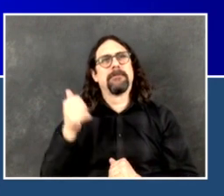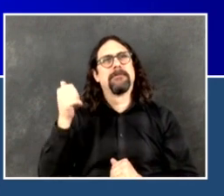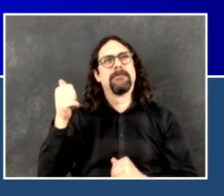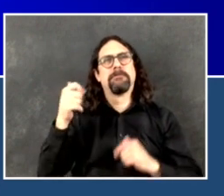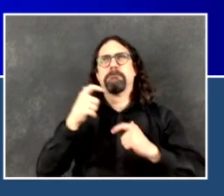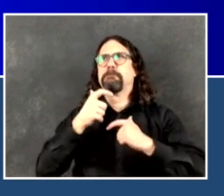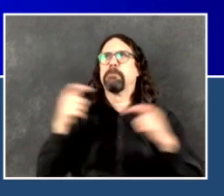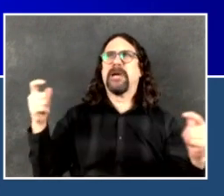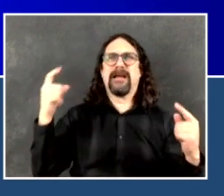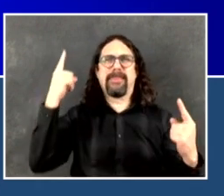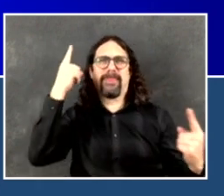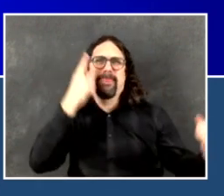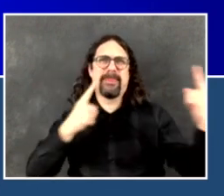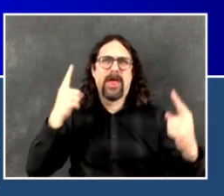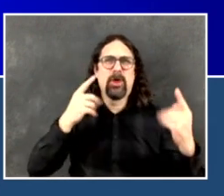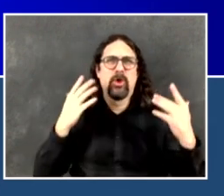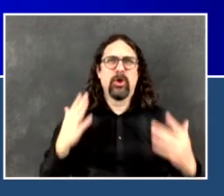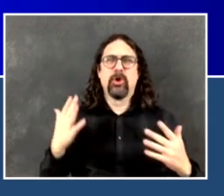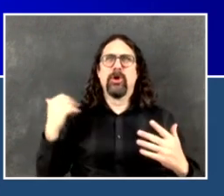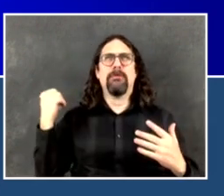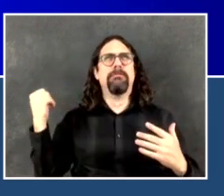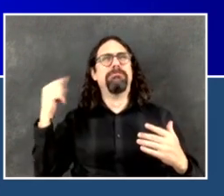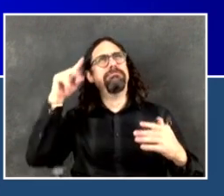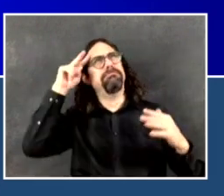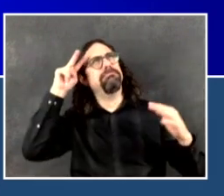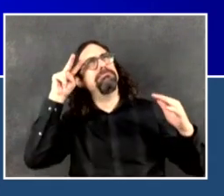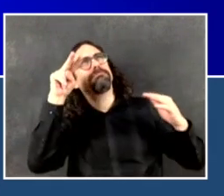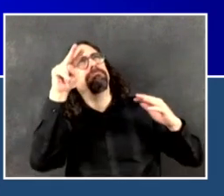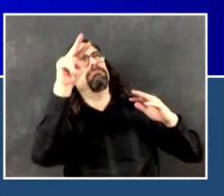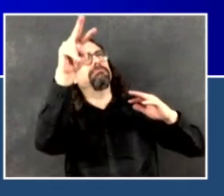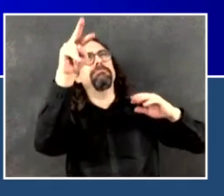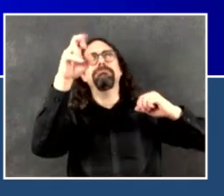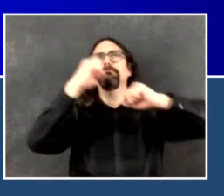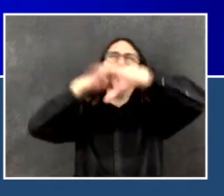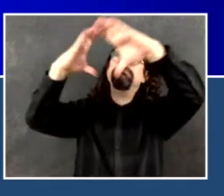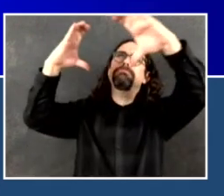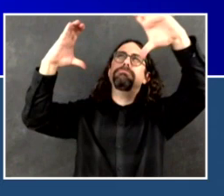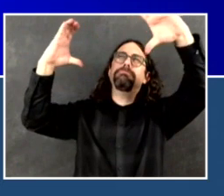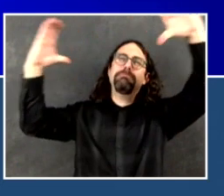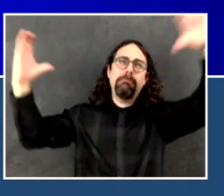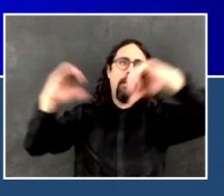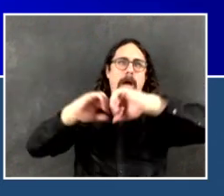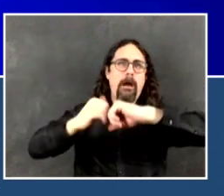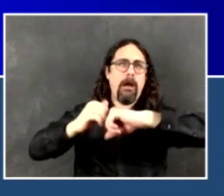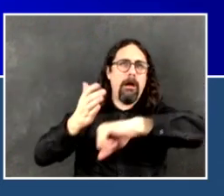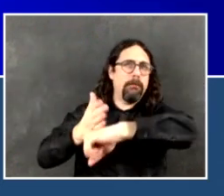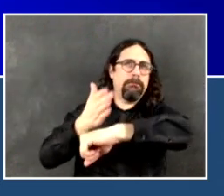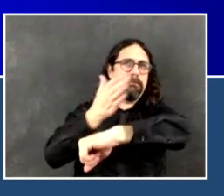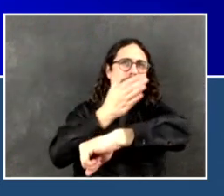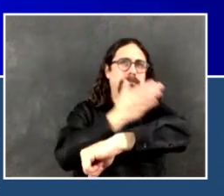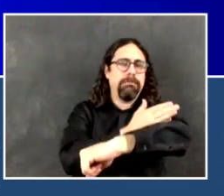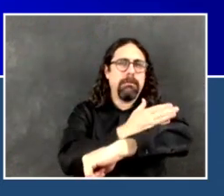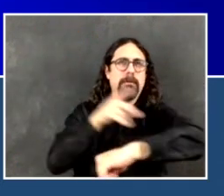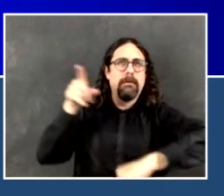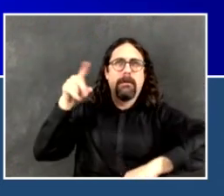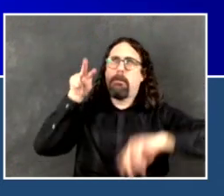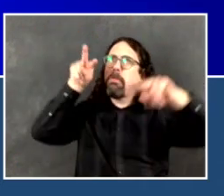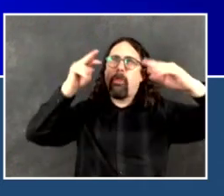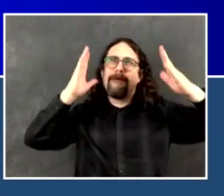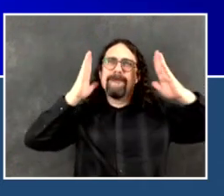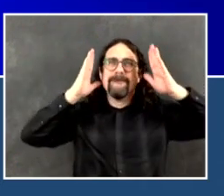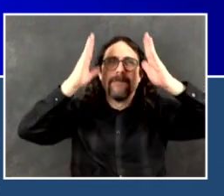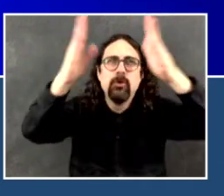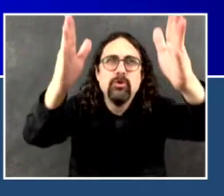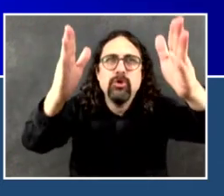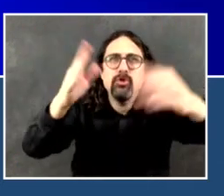over the years with Henry, and he's always looking over the horizon. He also comes from the immigrant experience, his family from the